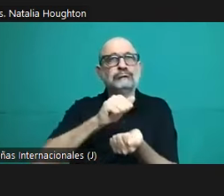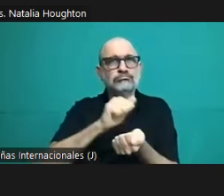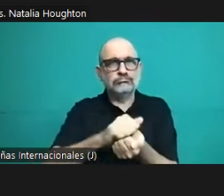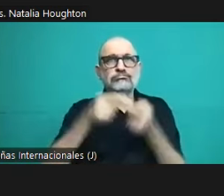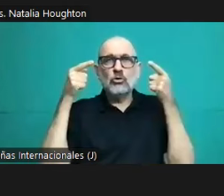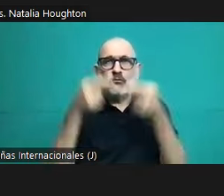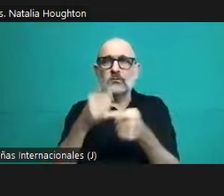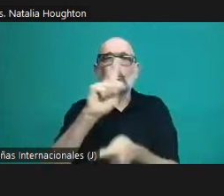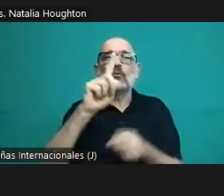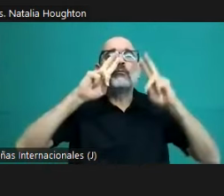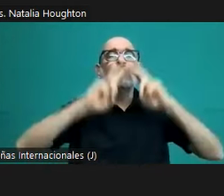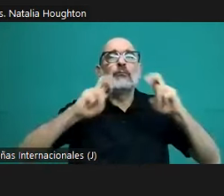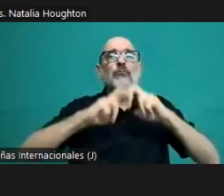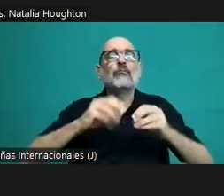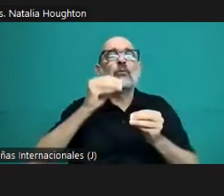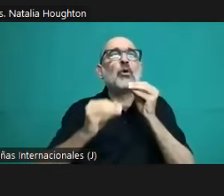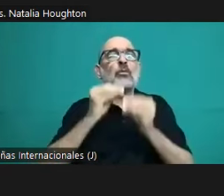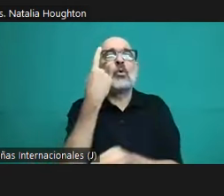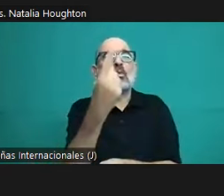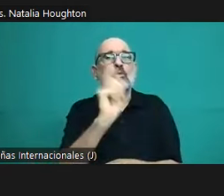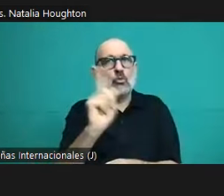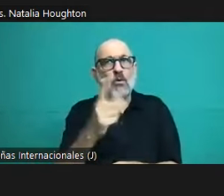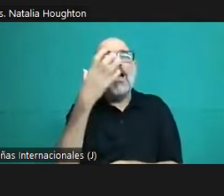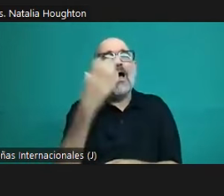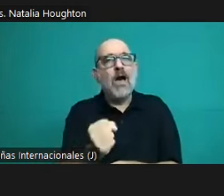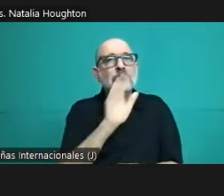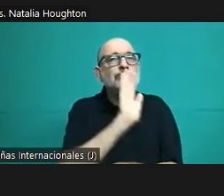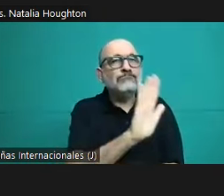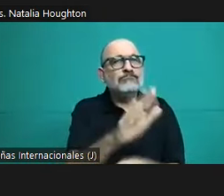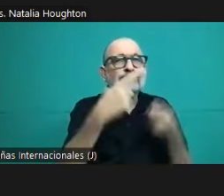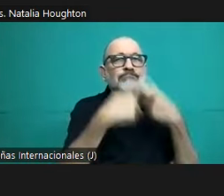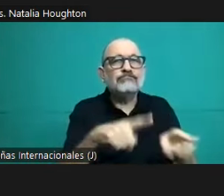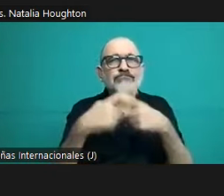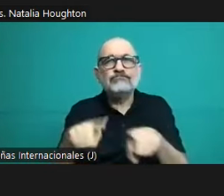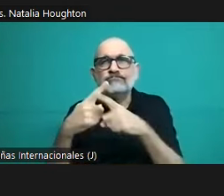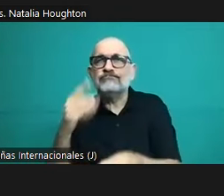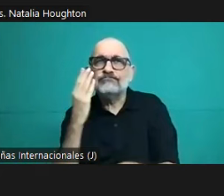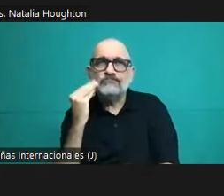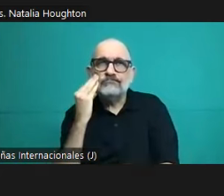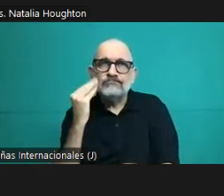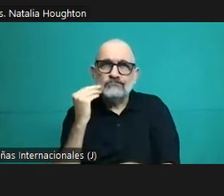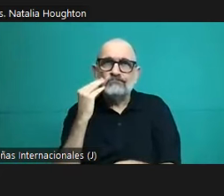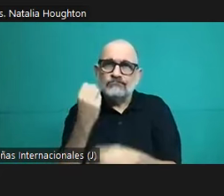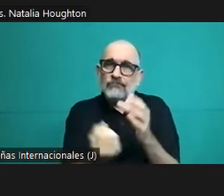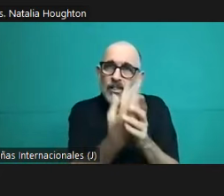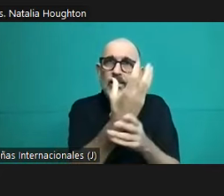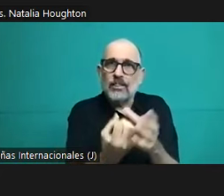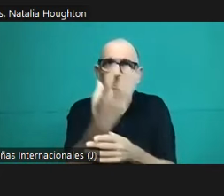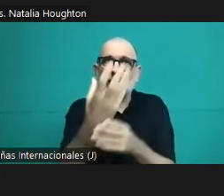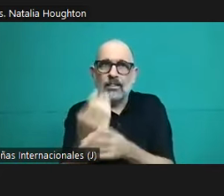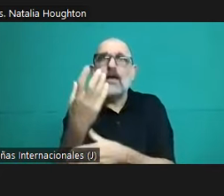of different types of experiences that have in some way interfered or